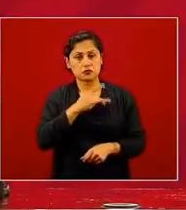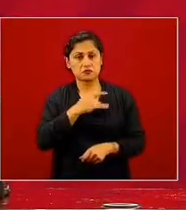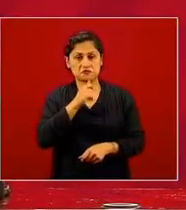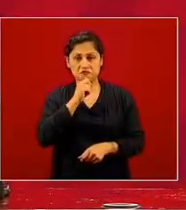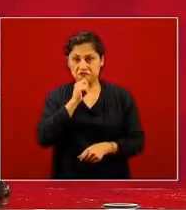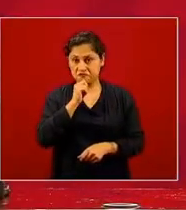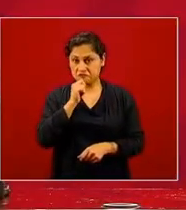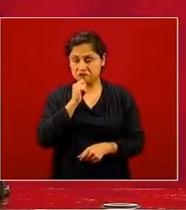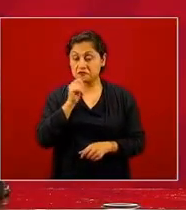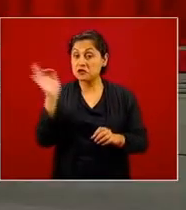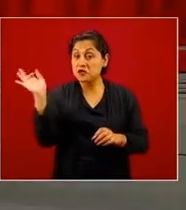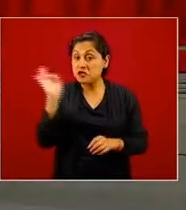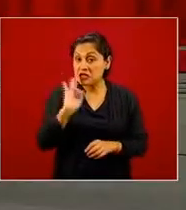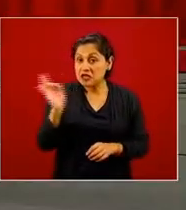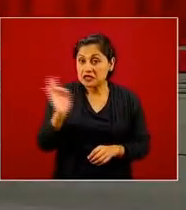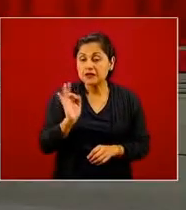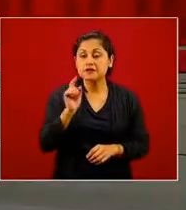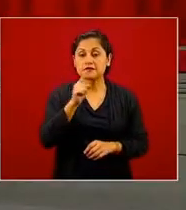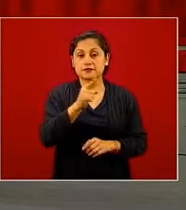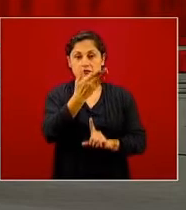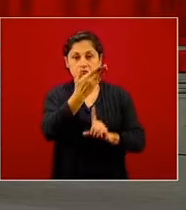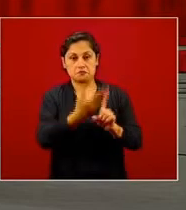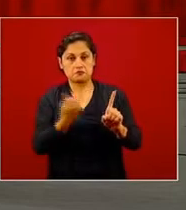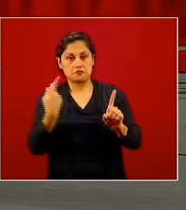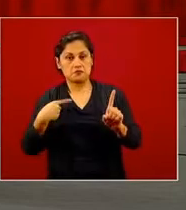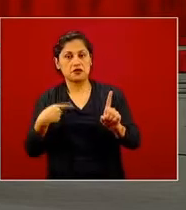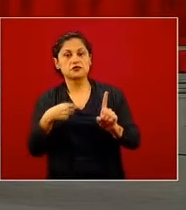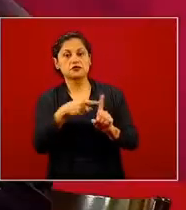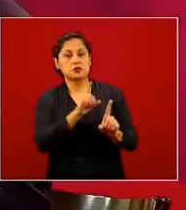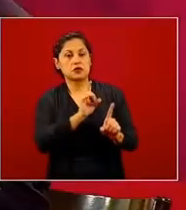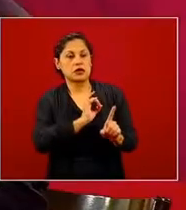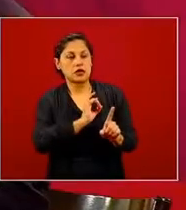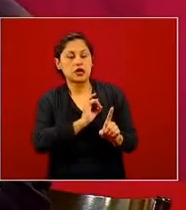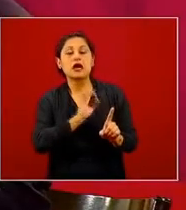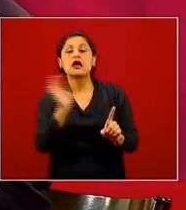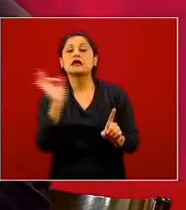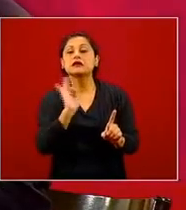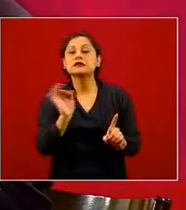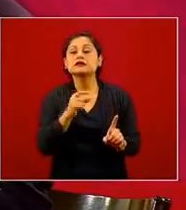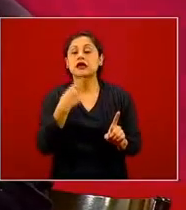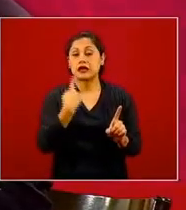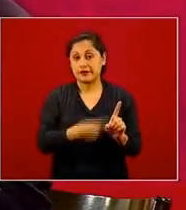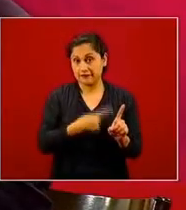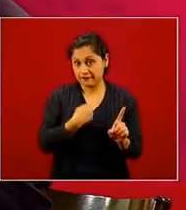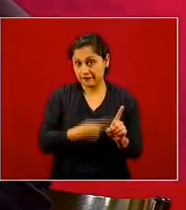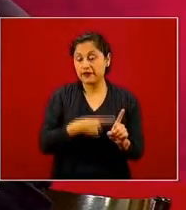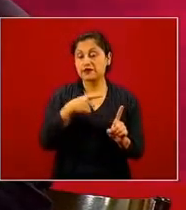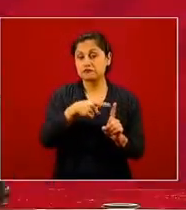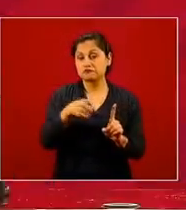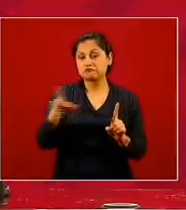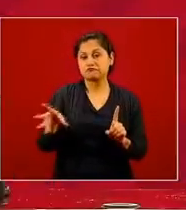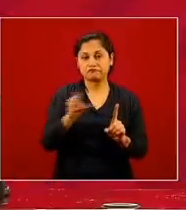So those persons who are in a pre-symptomatic status, those persons who are infected but are not showing symptoms,